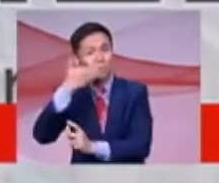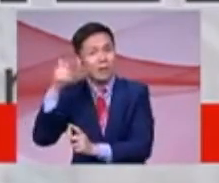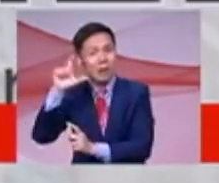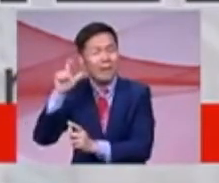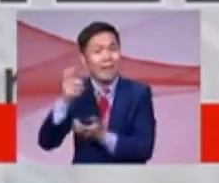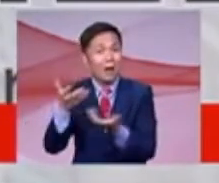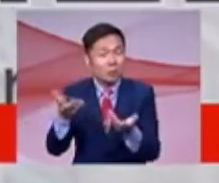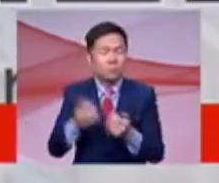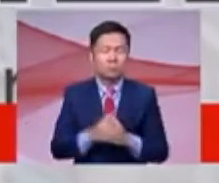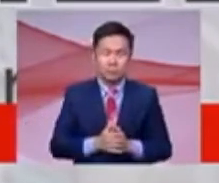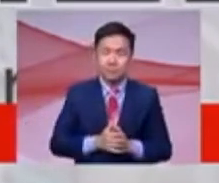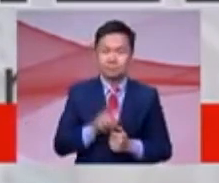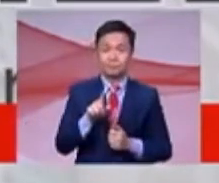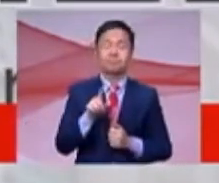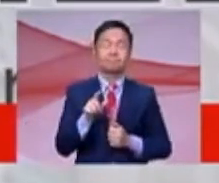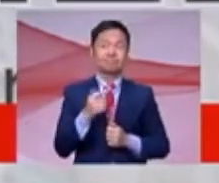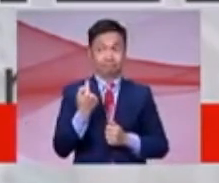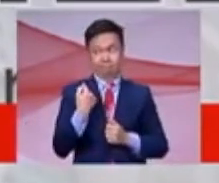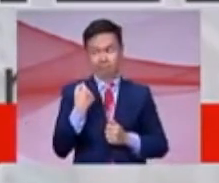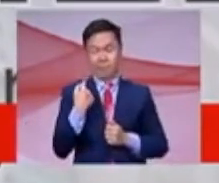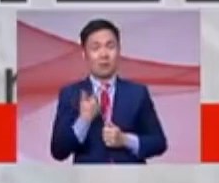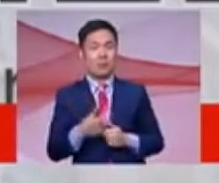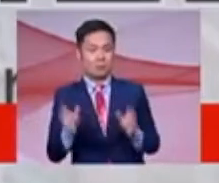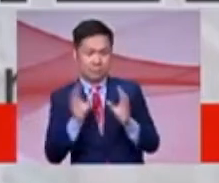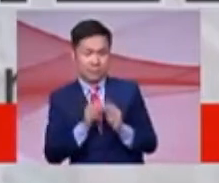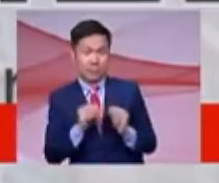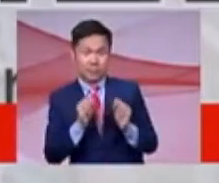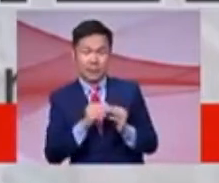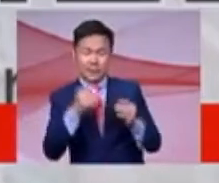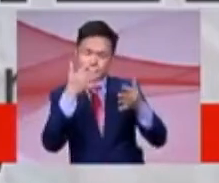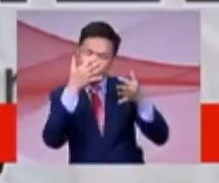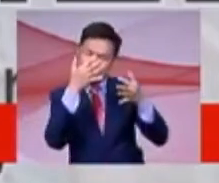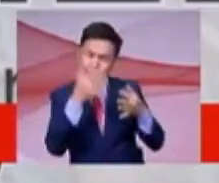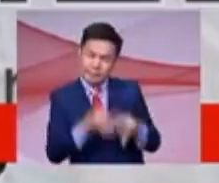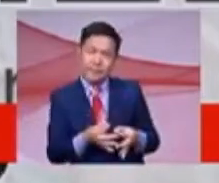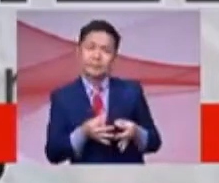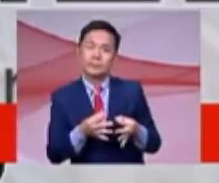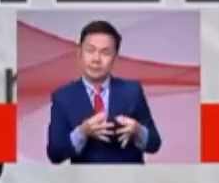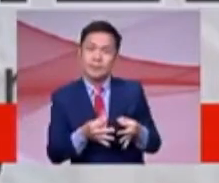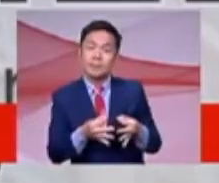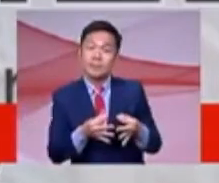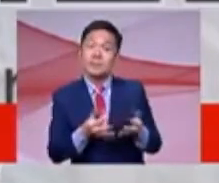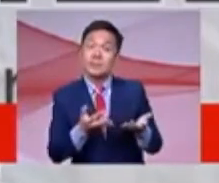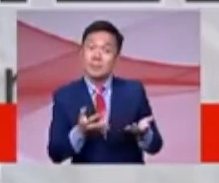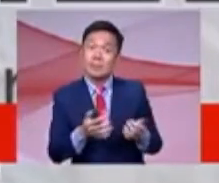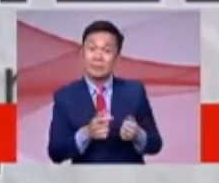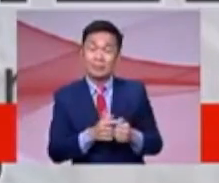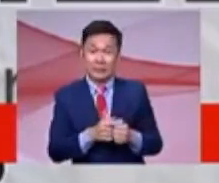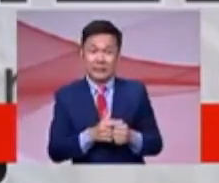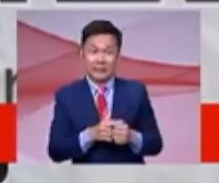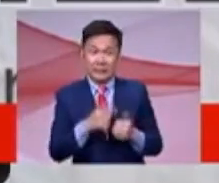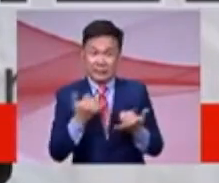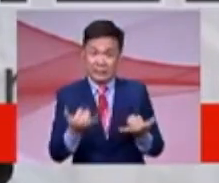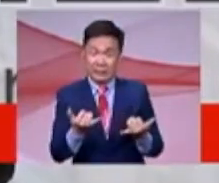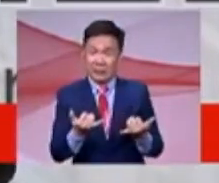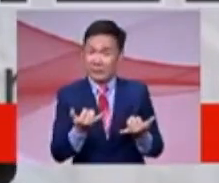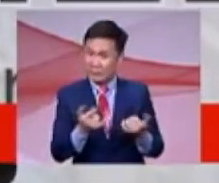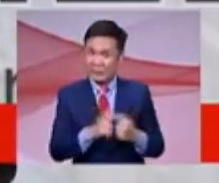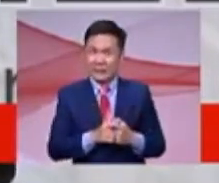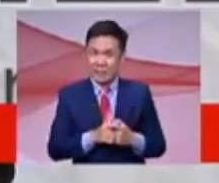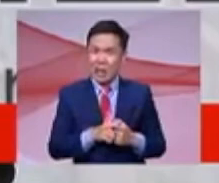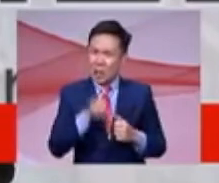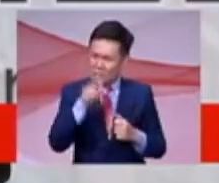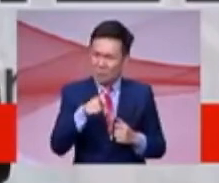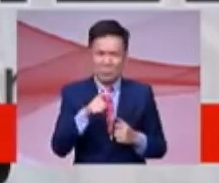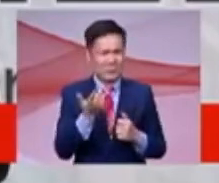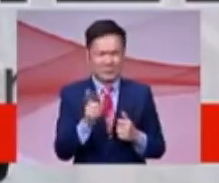you. So we have a meeting, and then I think the collective decision is to look into this This is extraordinary times, so we need